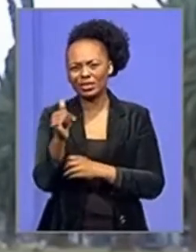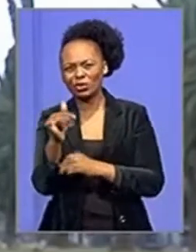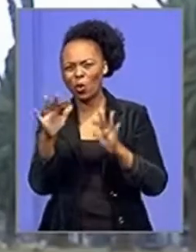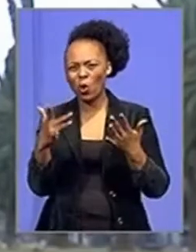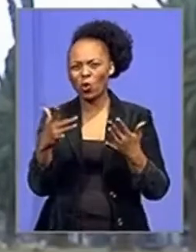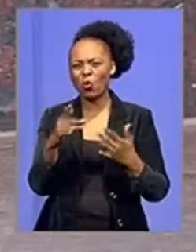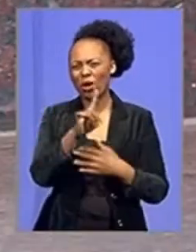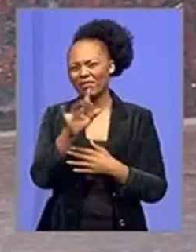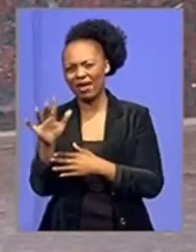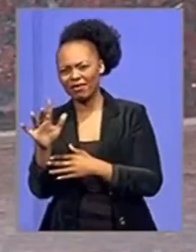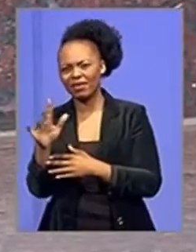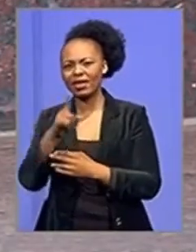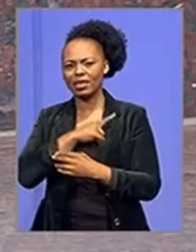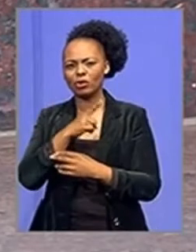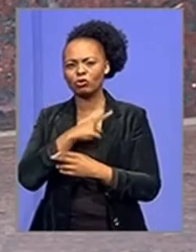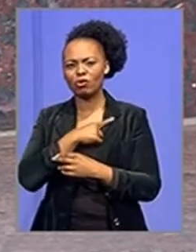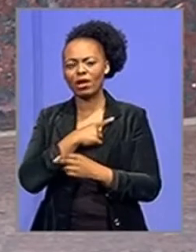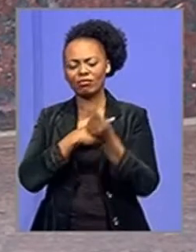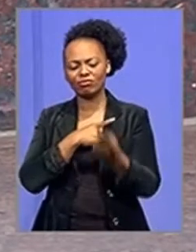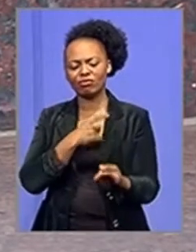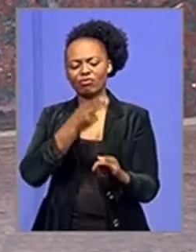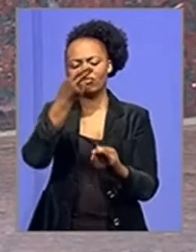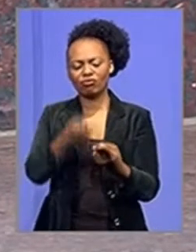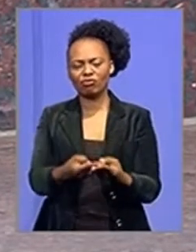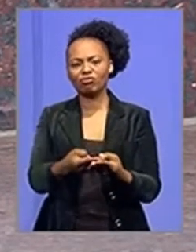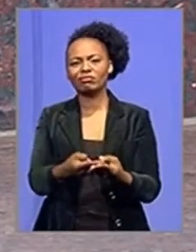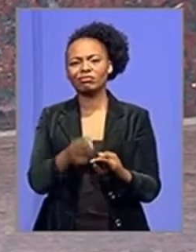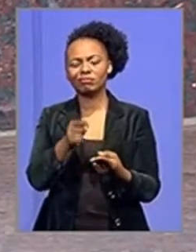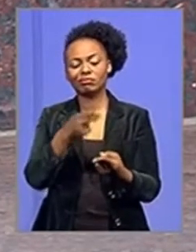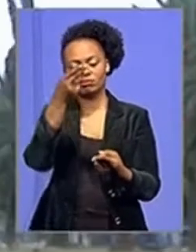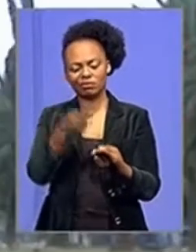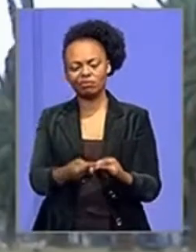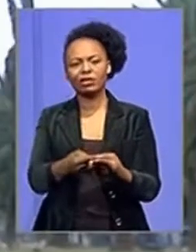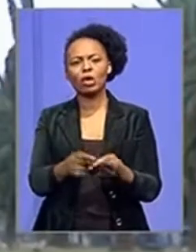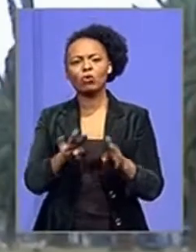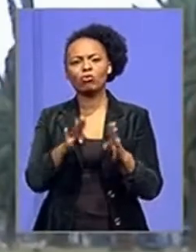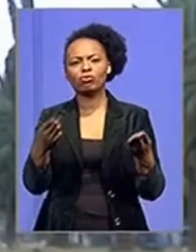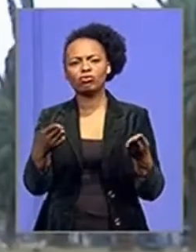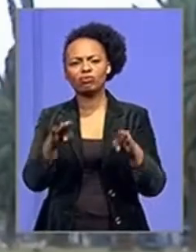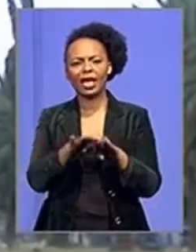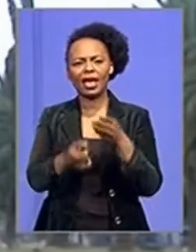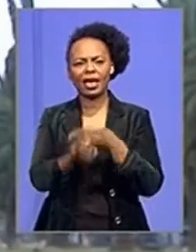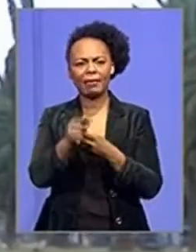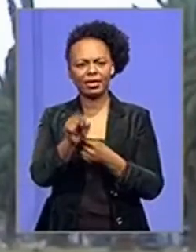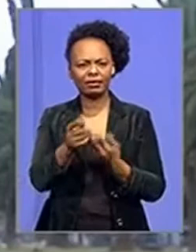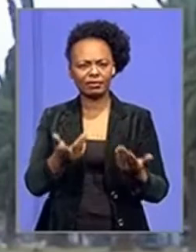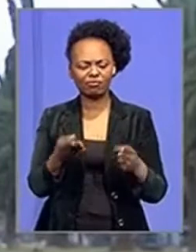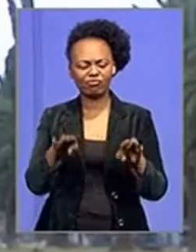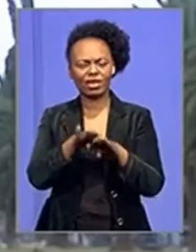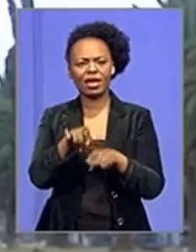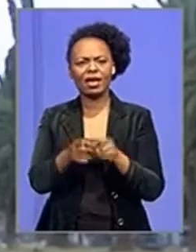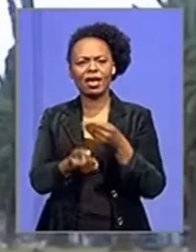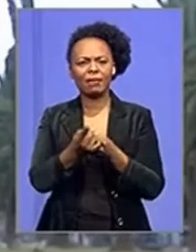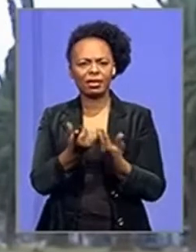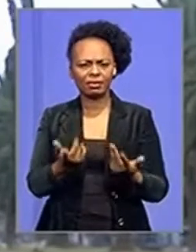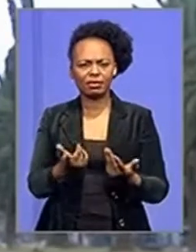ba beya letlapa mole so ke yona nto e rilwe e check-ang gore gantlentle ba bang ba bolokile kampo a ba boloka re kgone o eng ka moo re tsebo